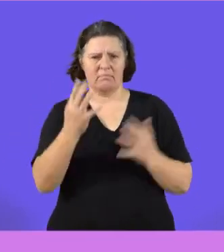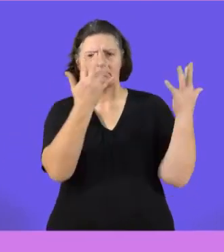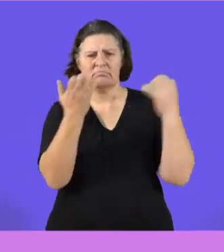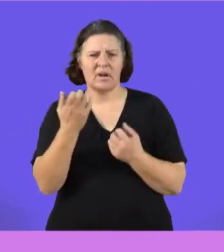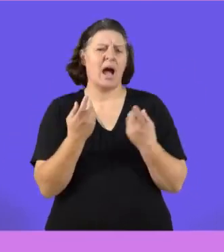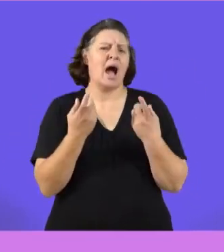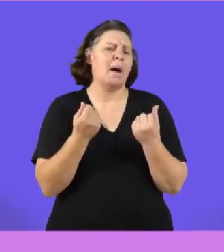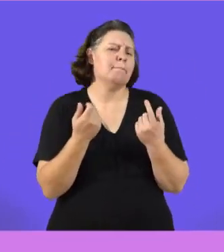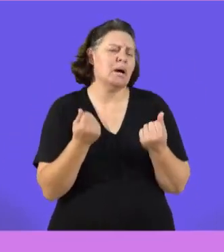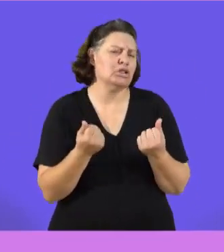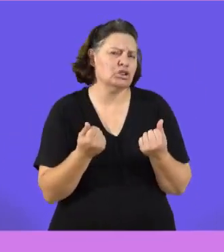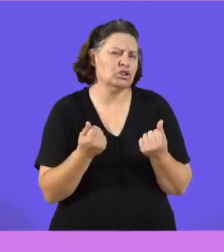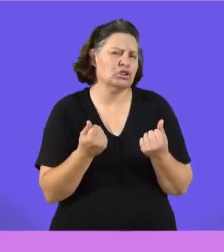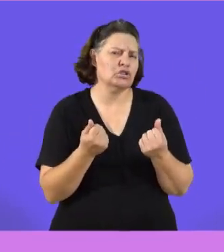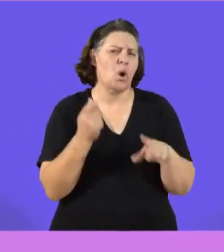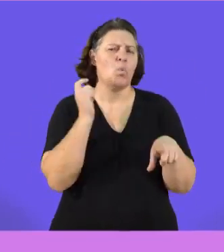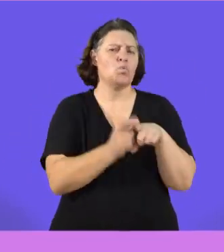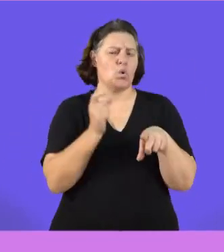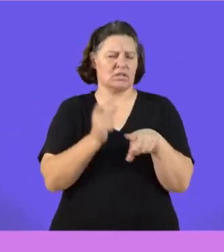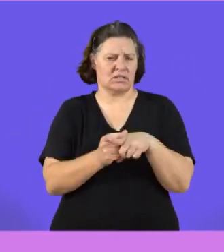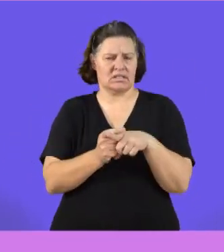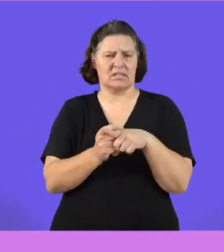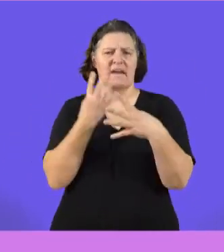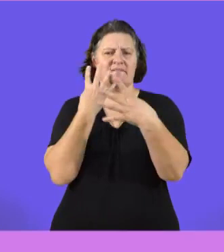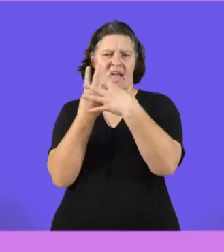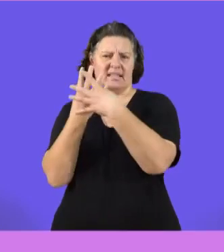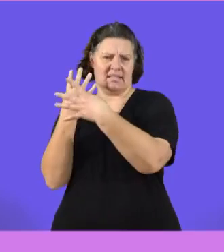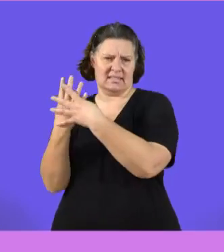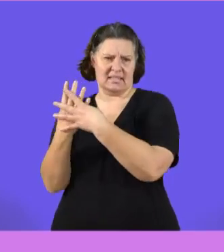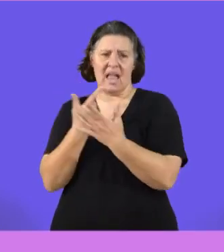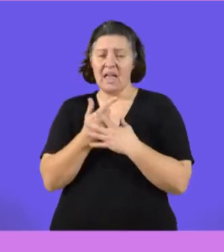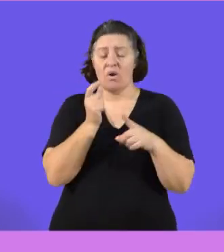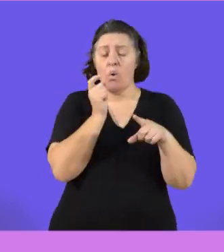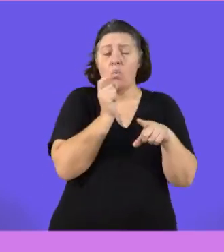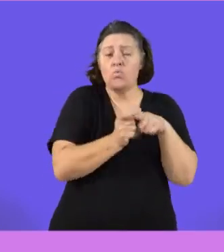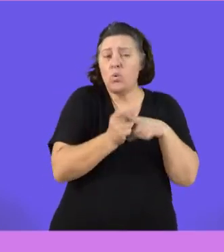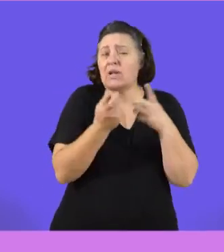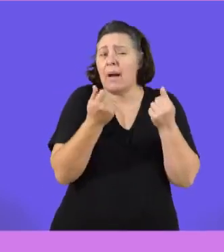the total cost of the hood of the fence if the hood cost